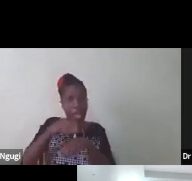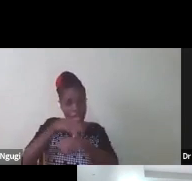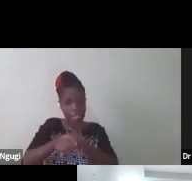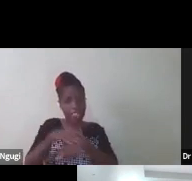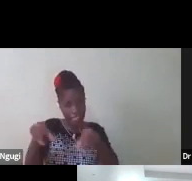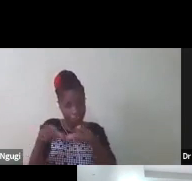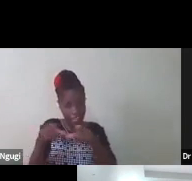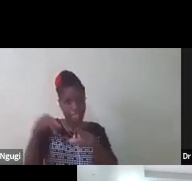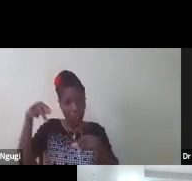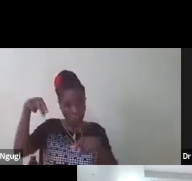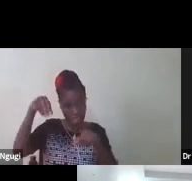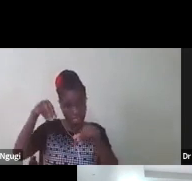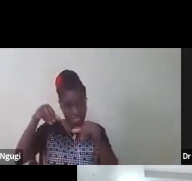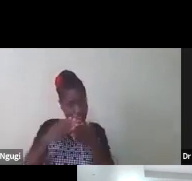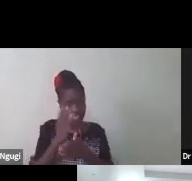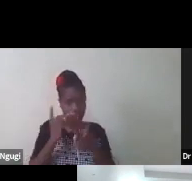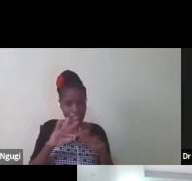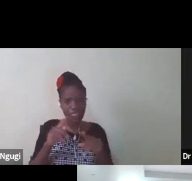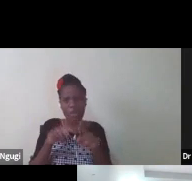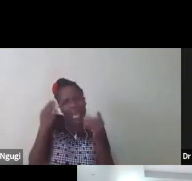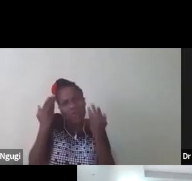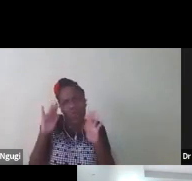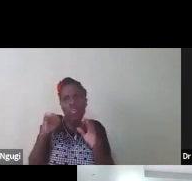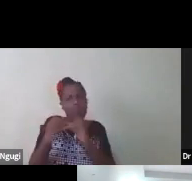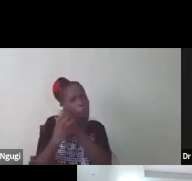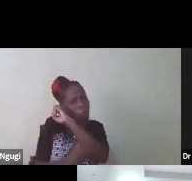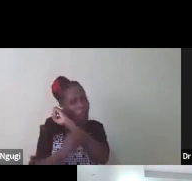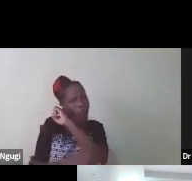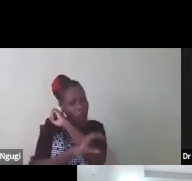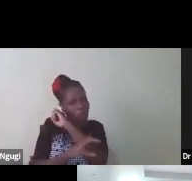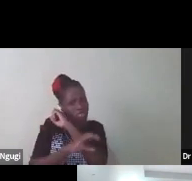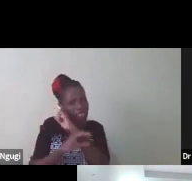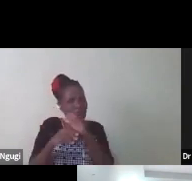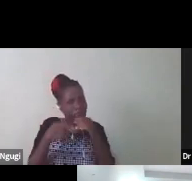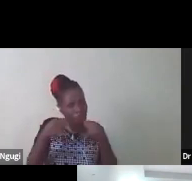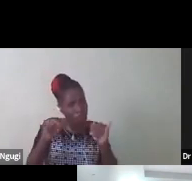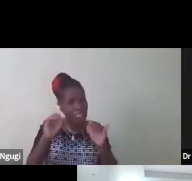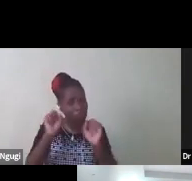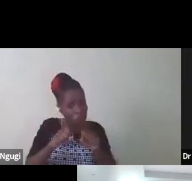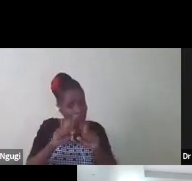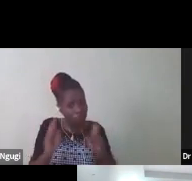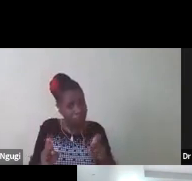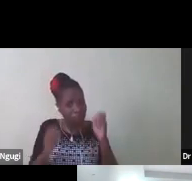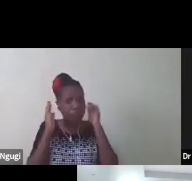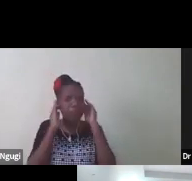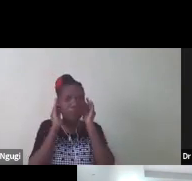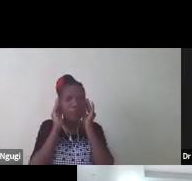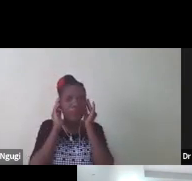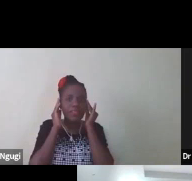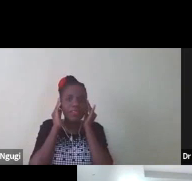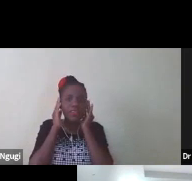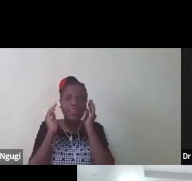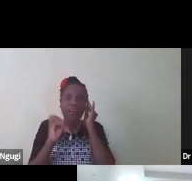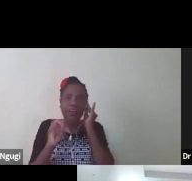if all this can be applicable in if they all can be applicable in Africa, Dr. Baingana. Okay, thank